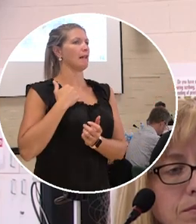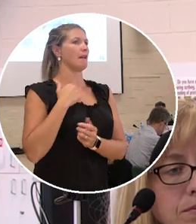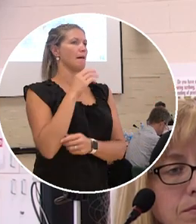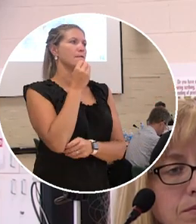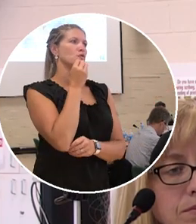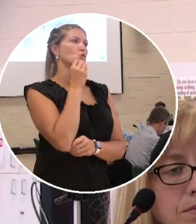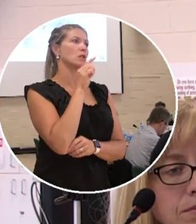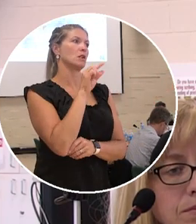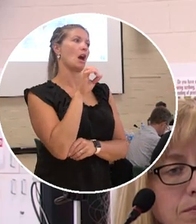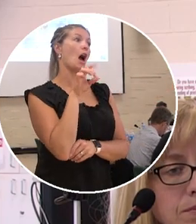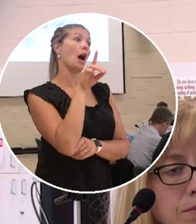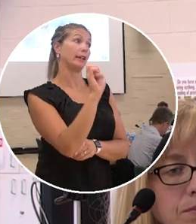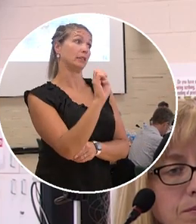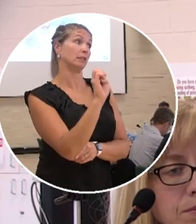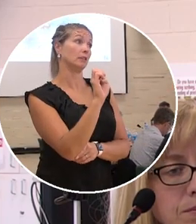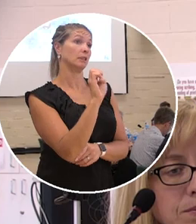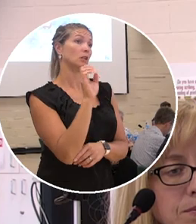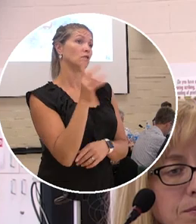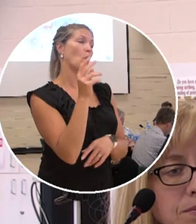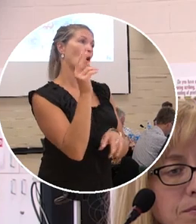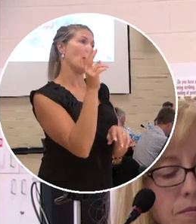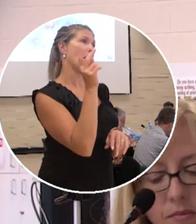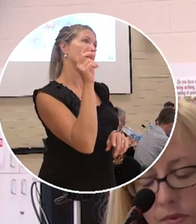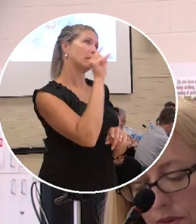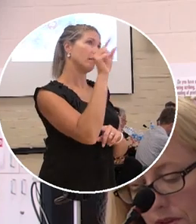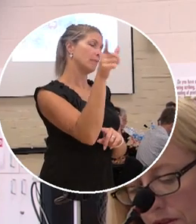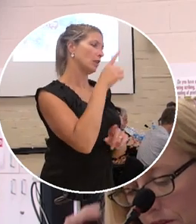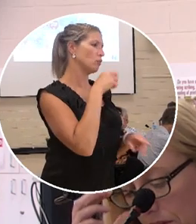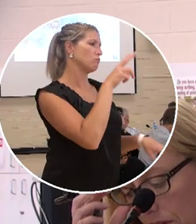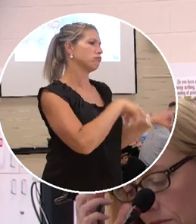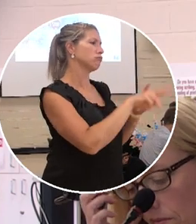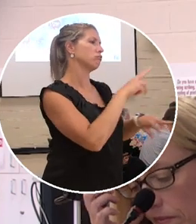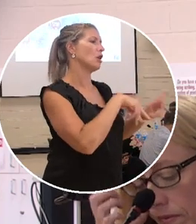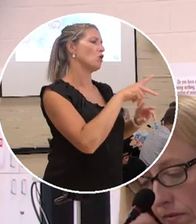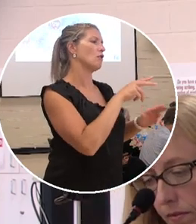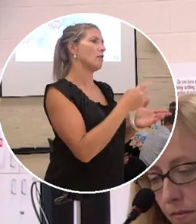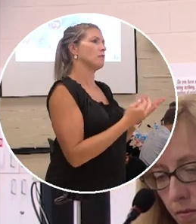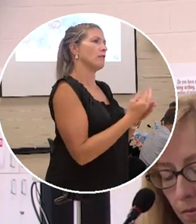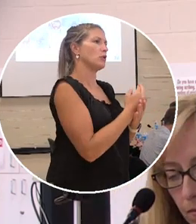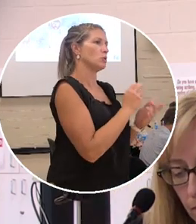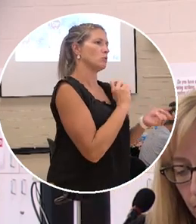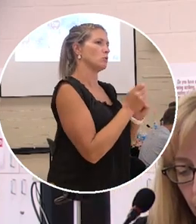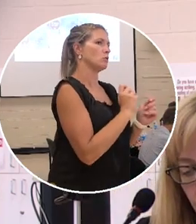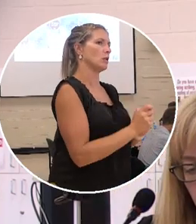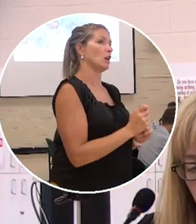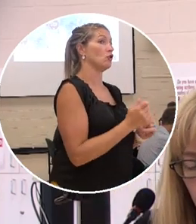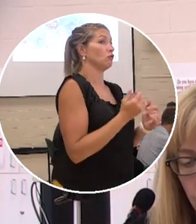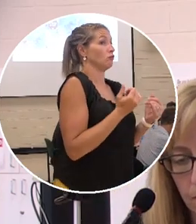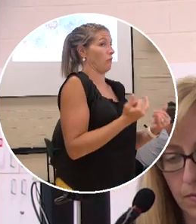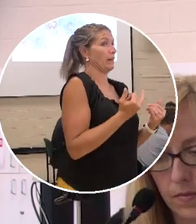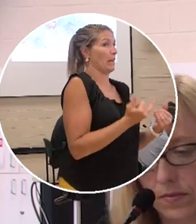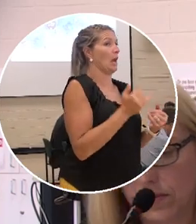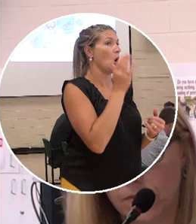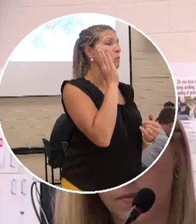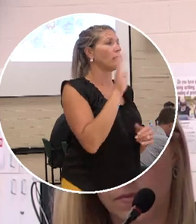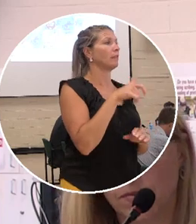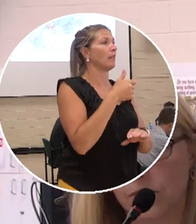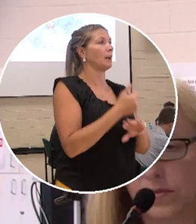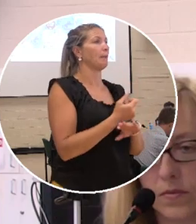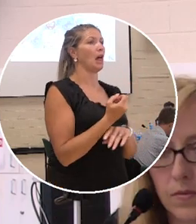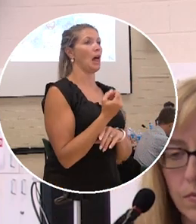right? And as part of this review, there will be a pilot program introduced in 11 schools in the